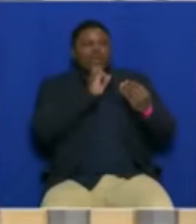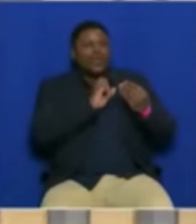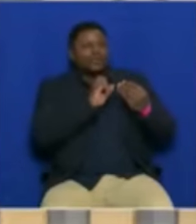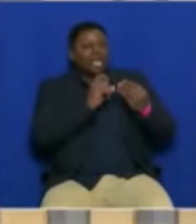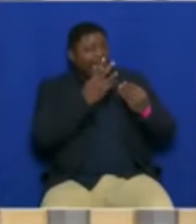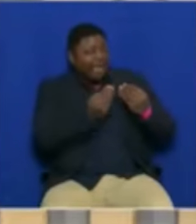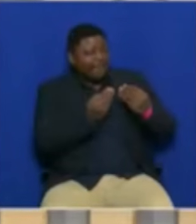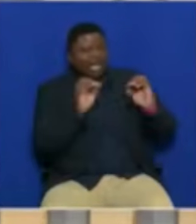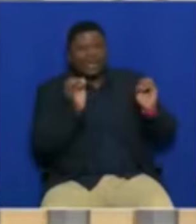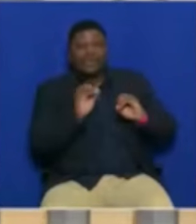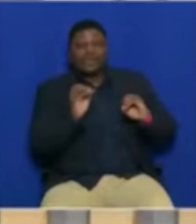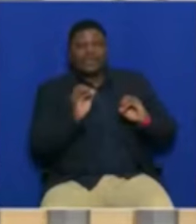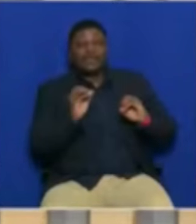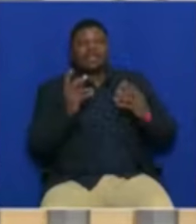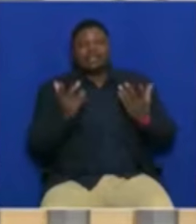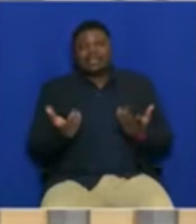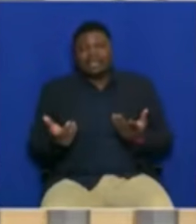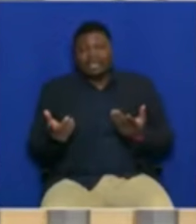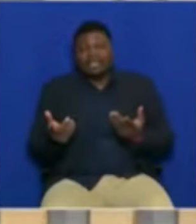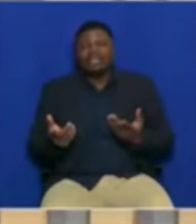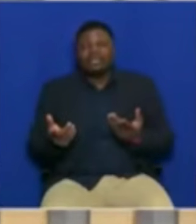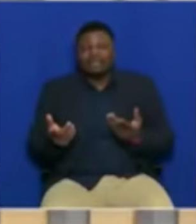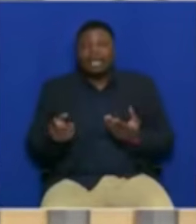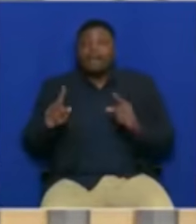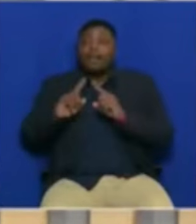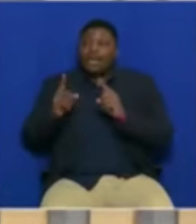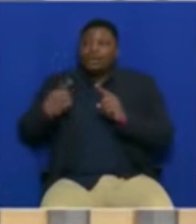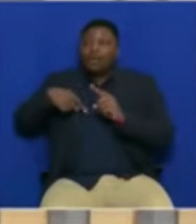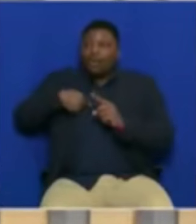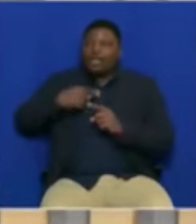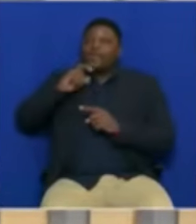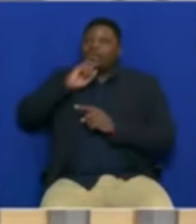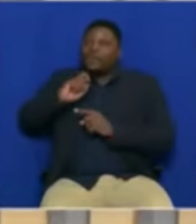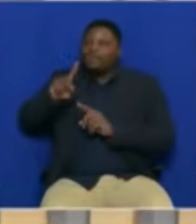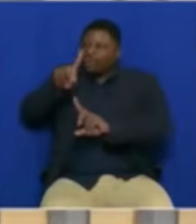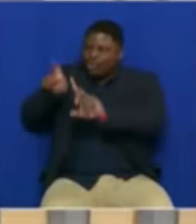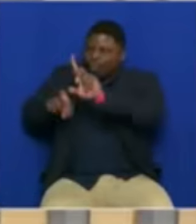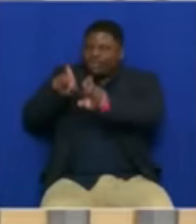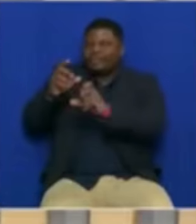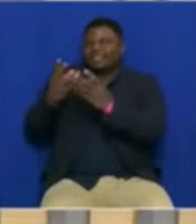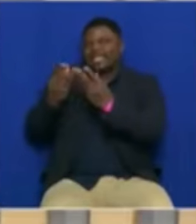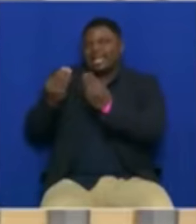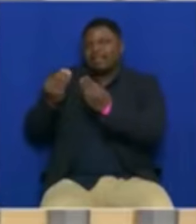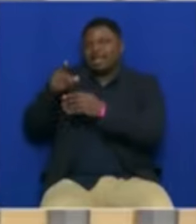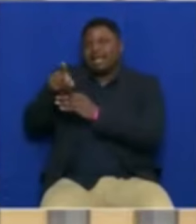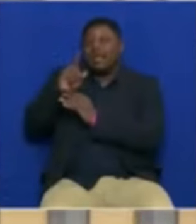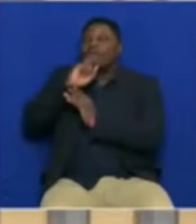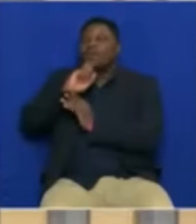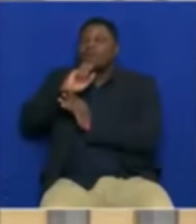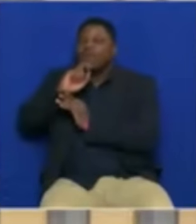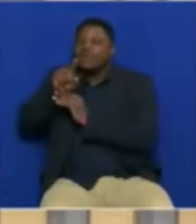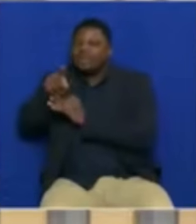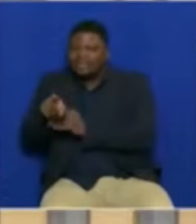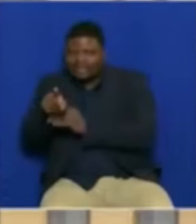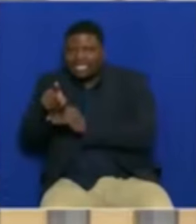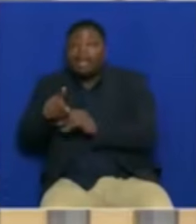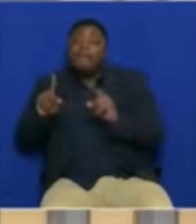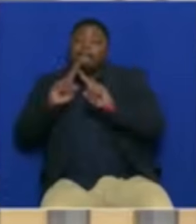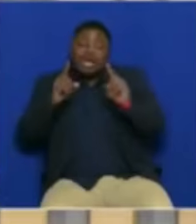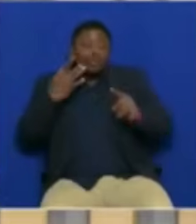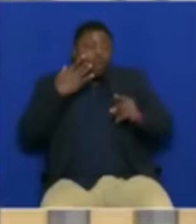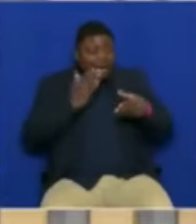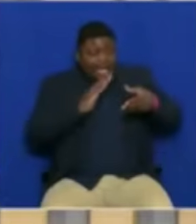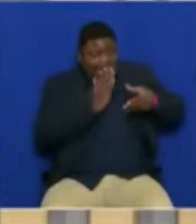registered, that inquiry number will fall off, and you will start using the CAS number. So that's the start. The investigation